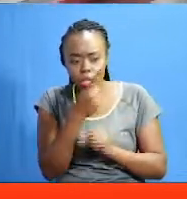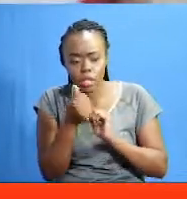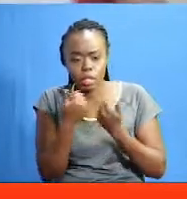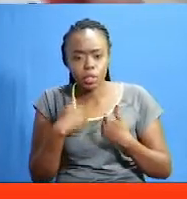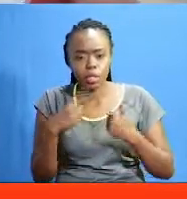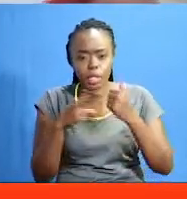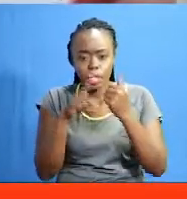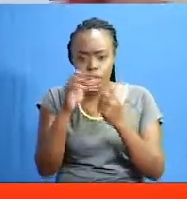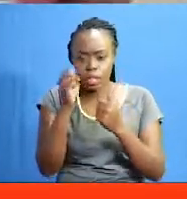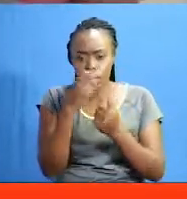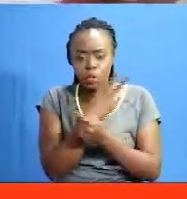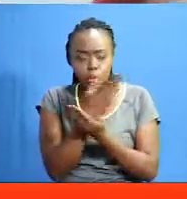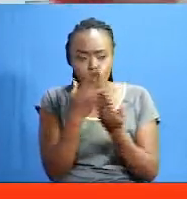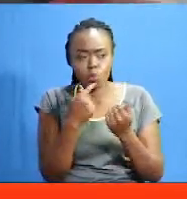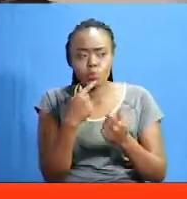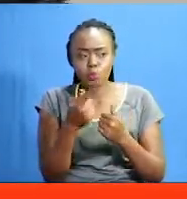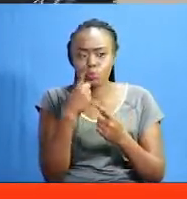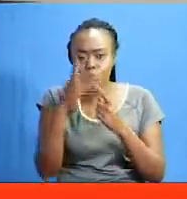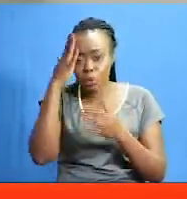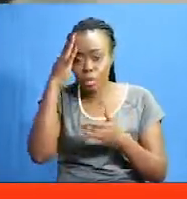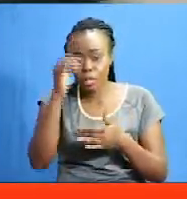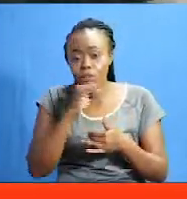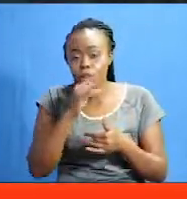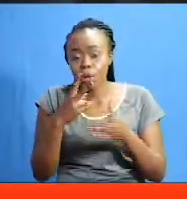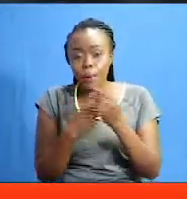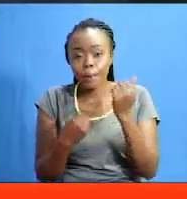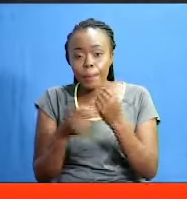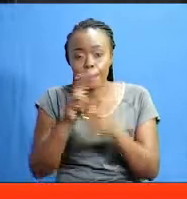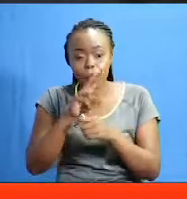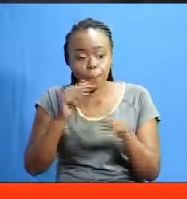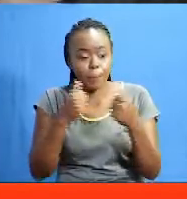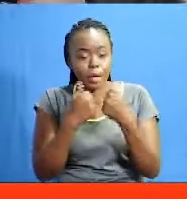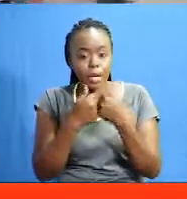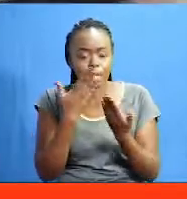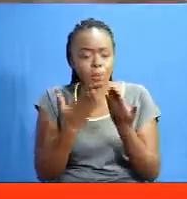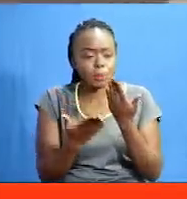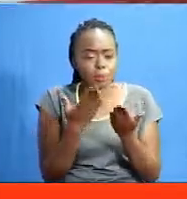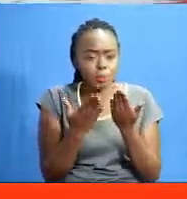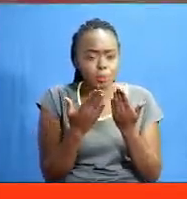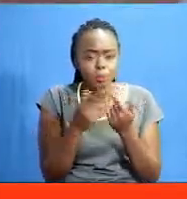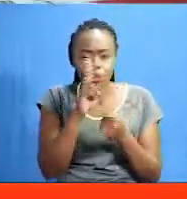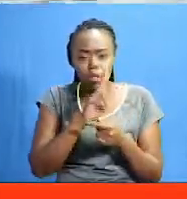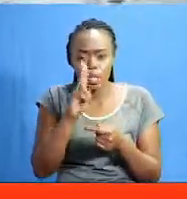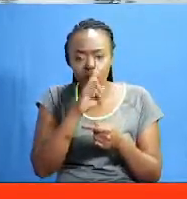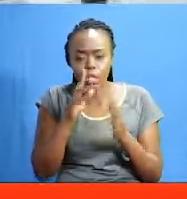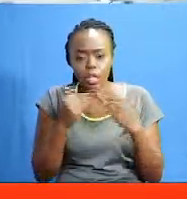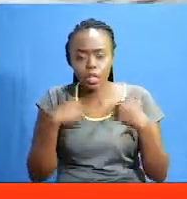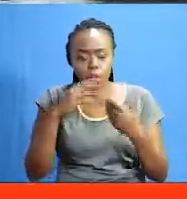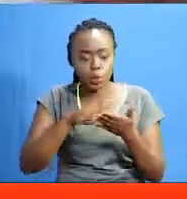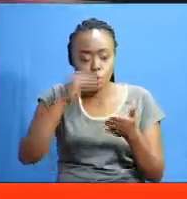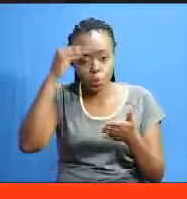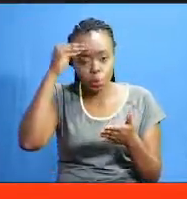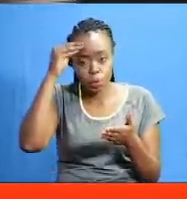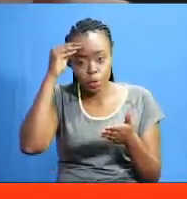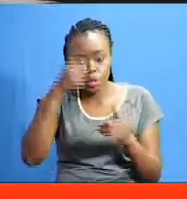this only costs like 20,000 shillings. Mm-hmm. So I think part of what we can see happening is actually, you know, having